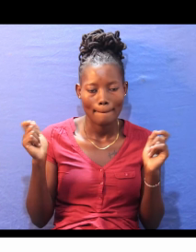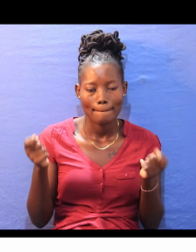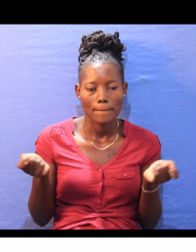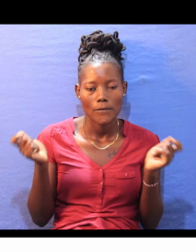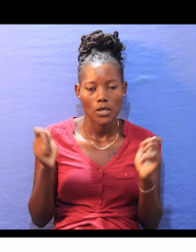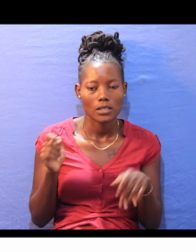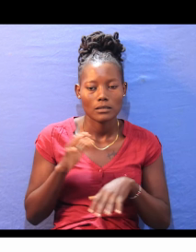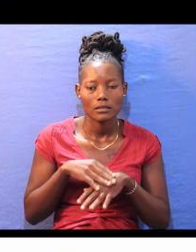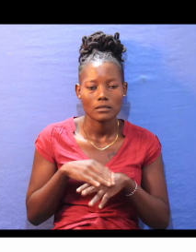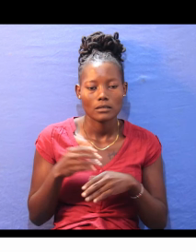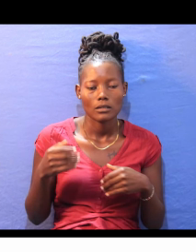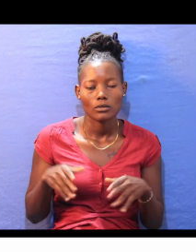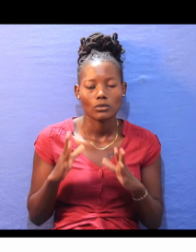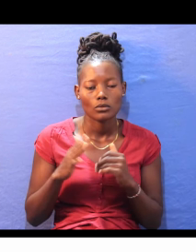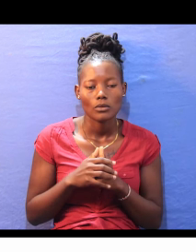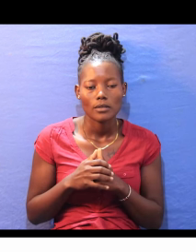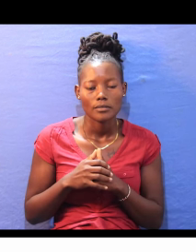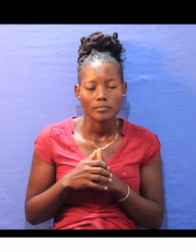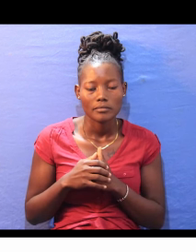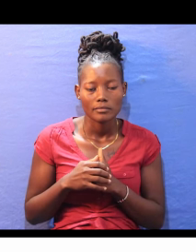way to develop coordination.